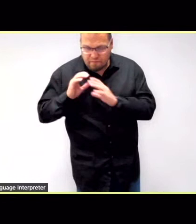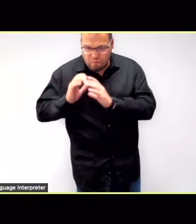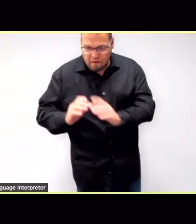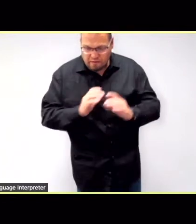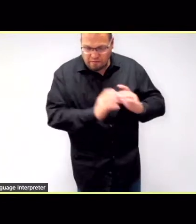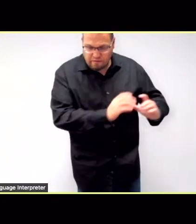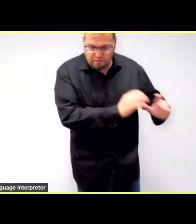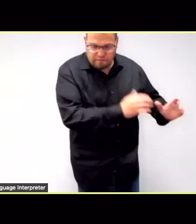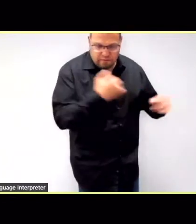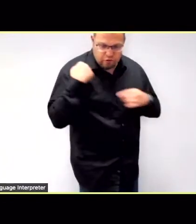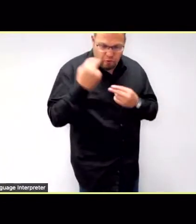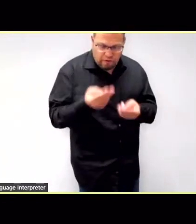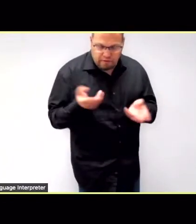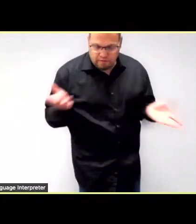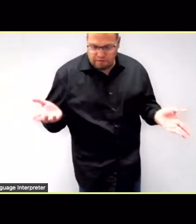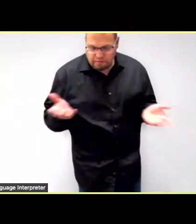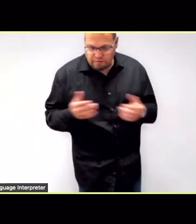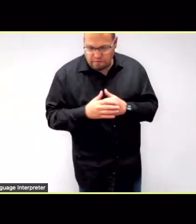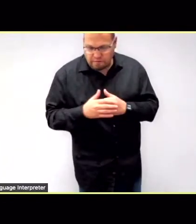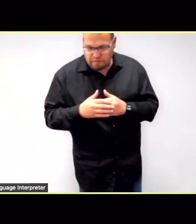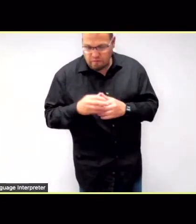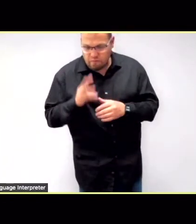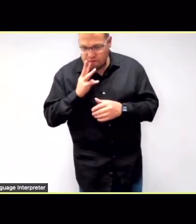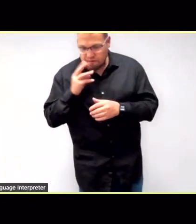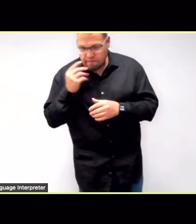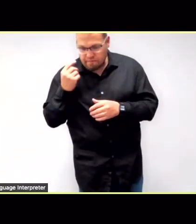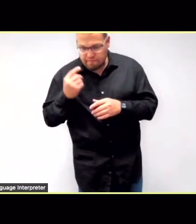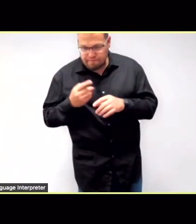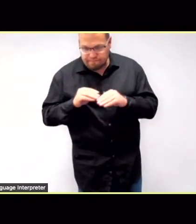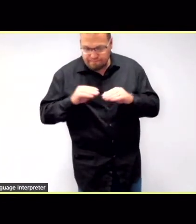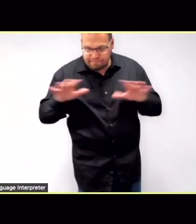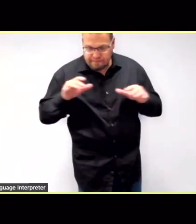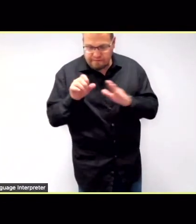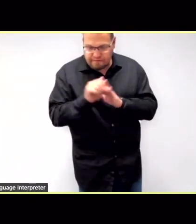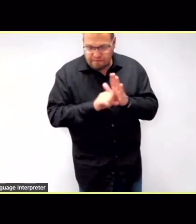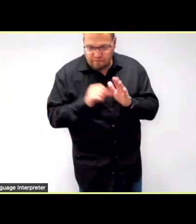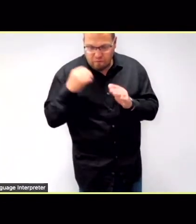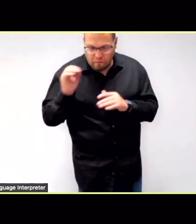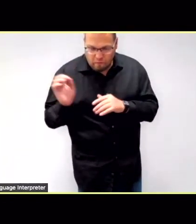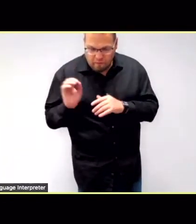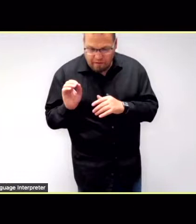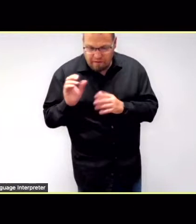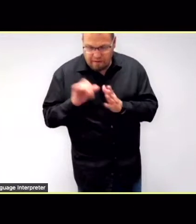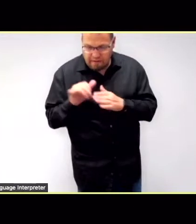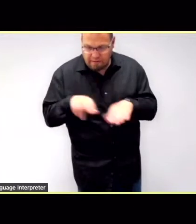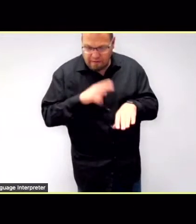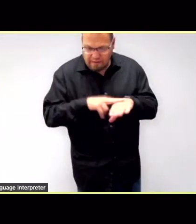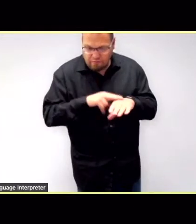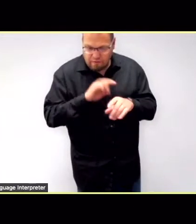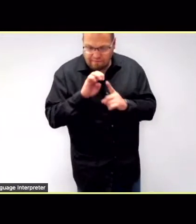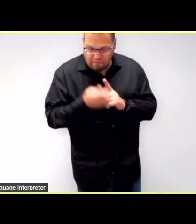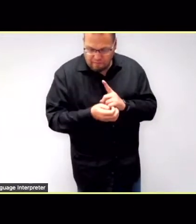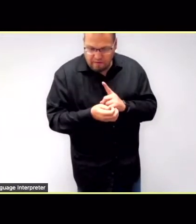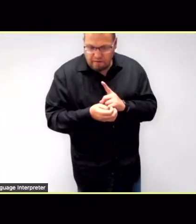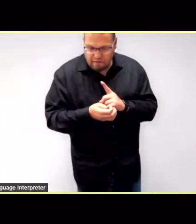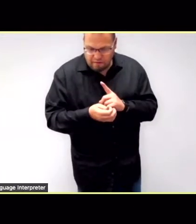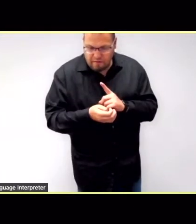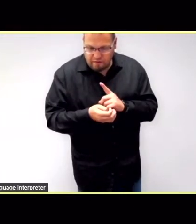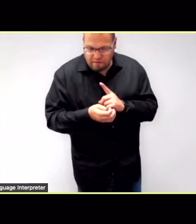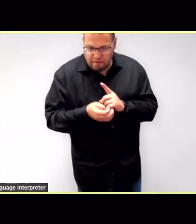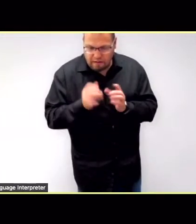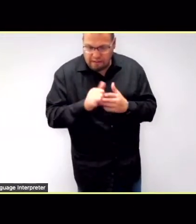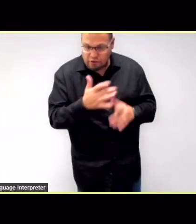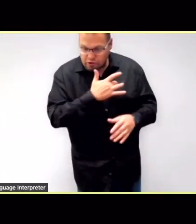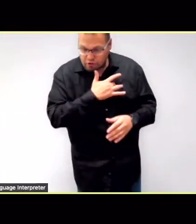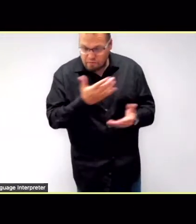So most water providers in the state of Oregon, because again, it exists naturally in the environment. You know, where the concern